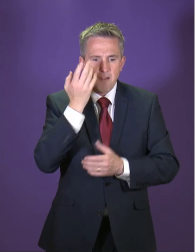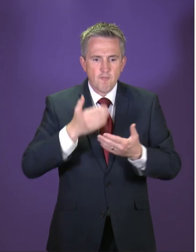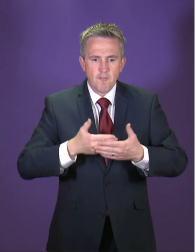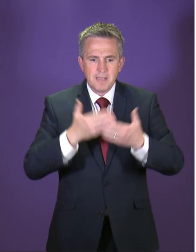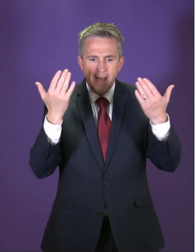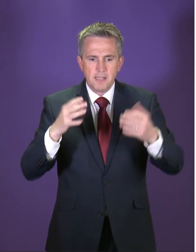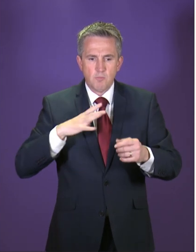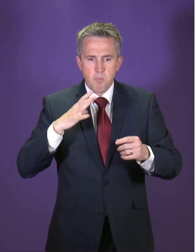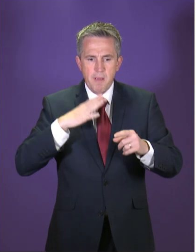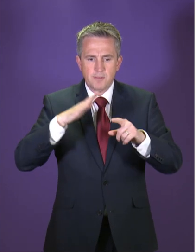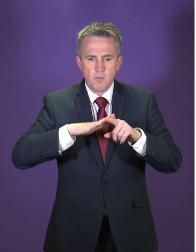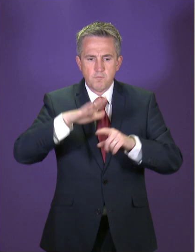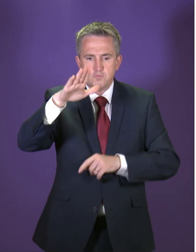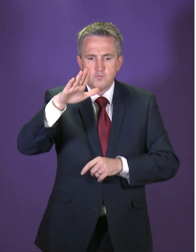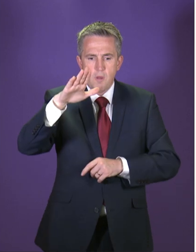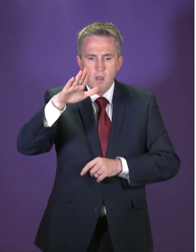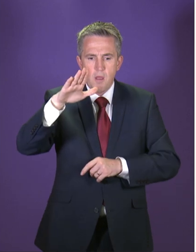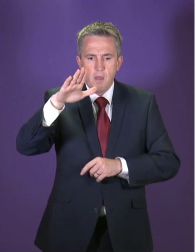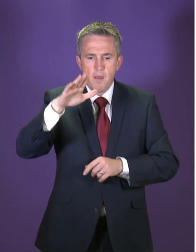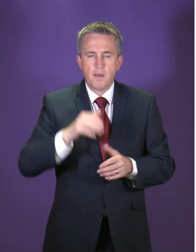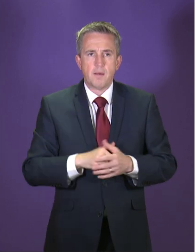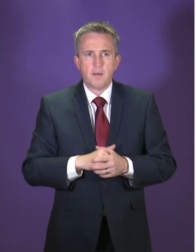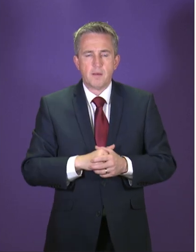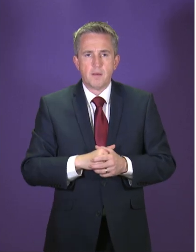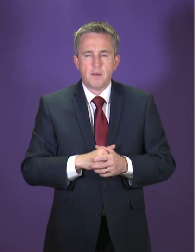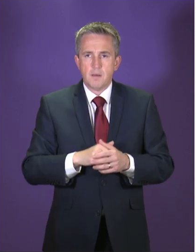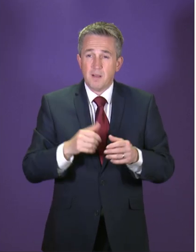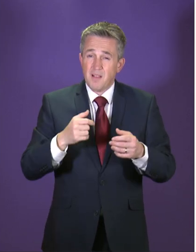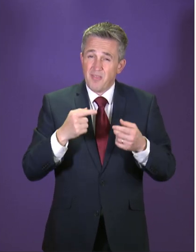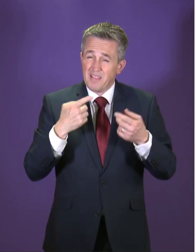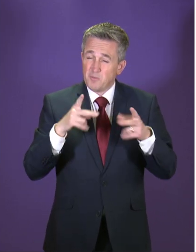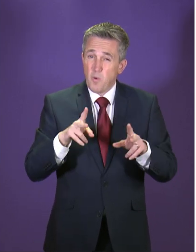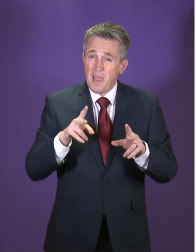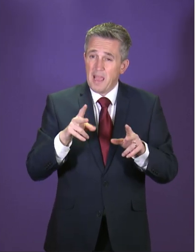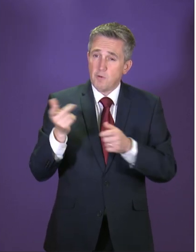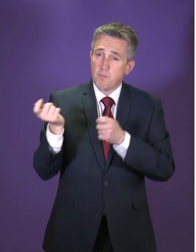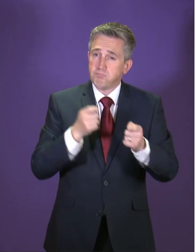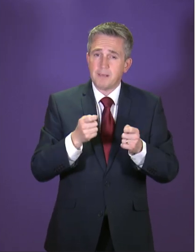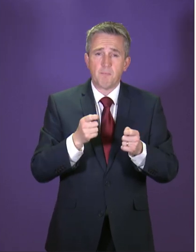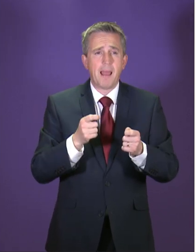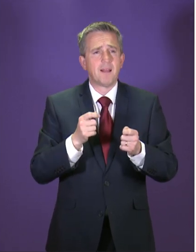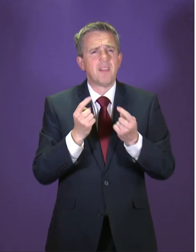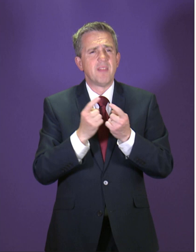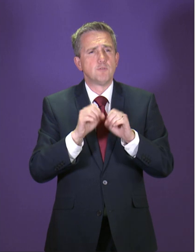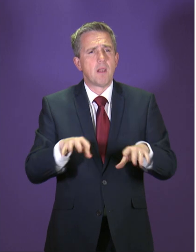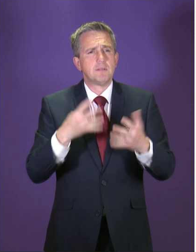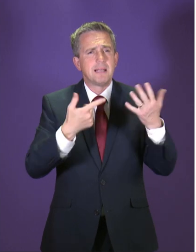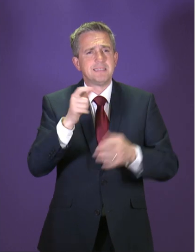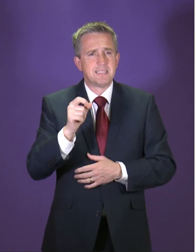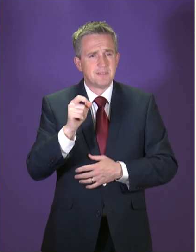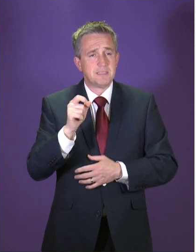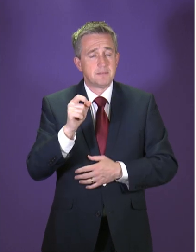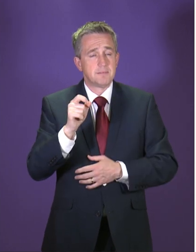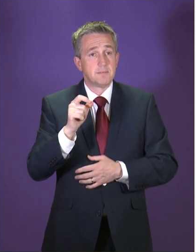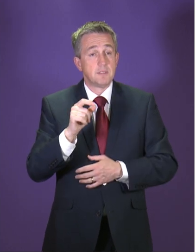into the future, then we would be bringing back something of what was lost. So the Shed, Speed Up